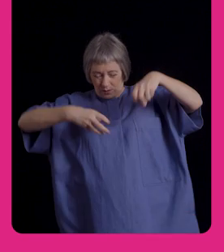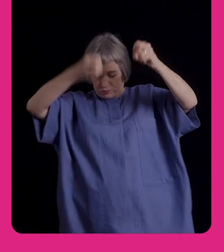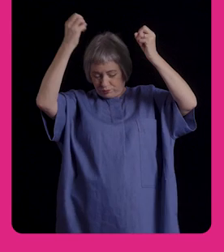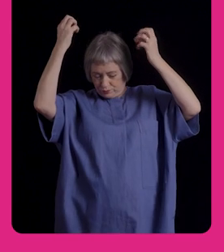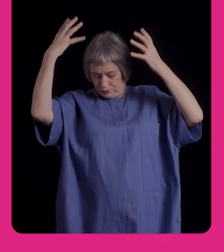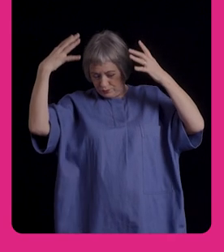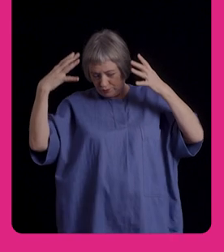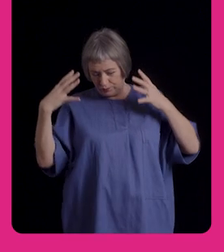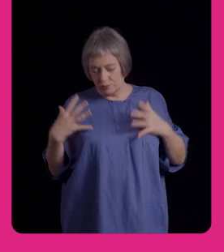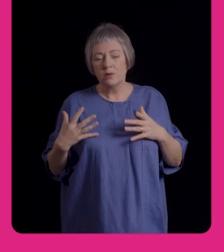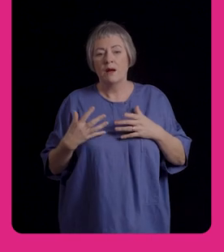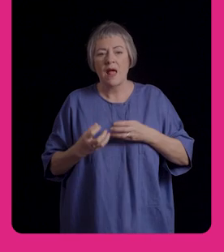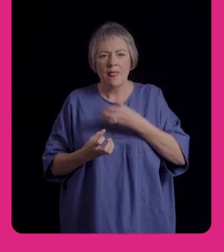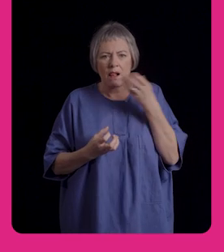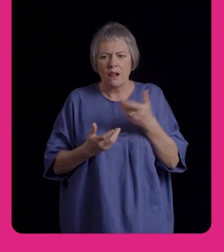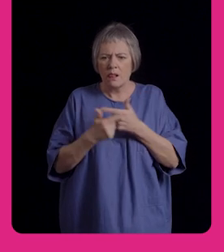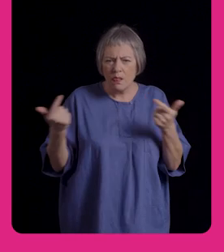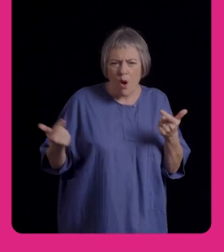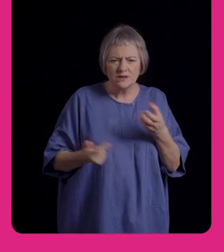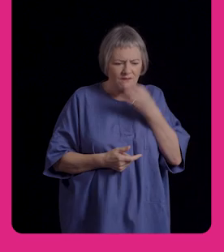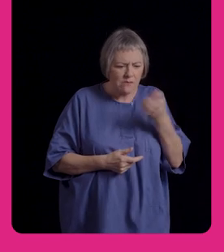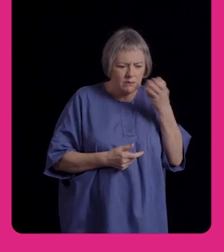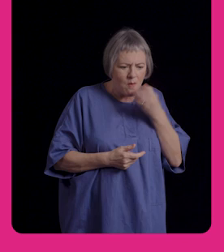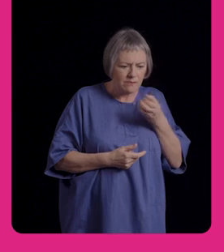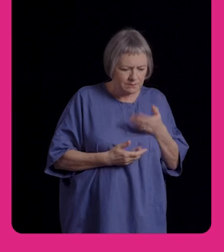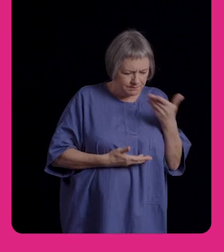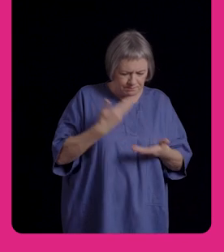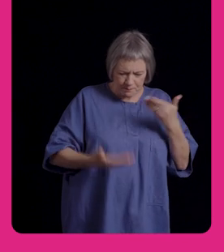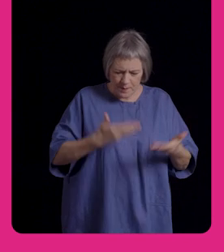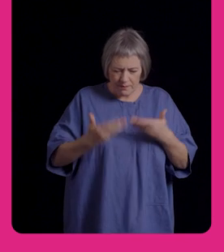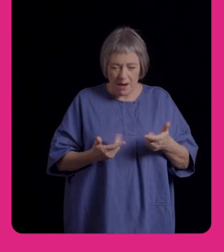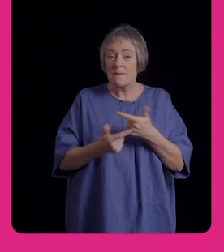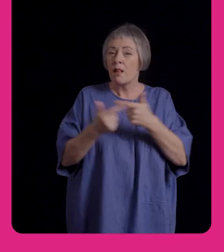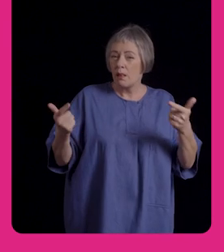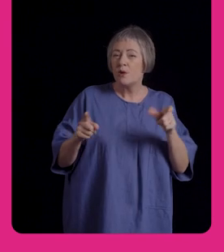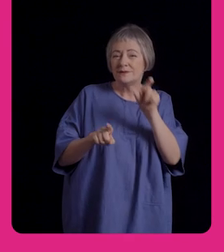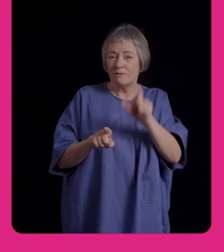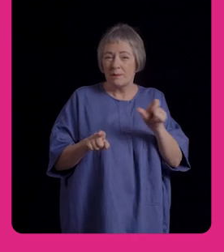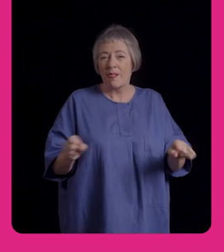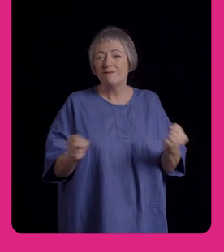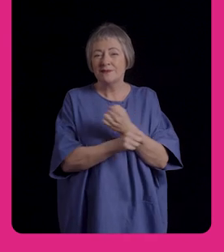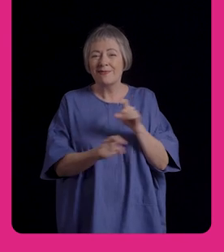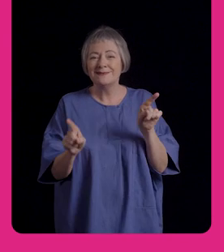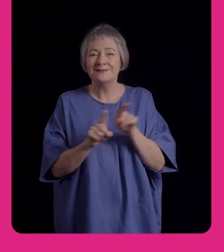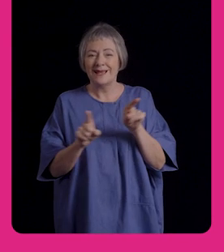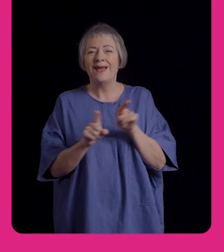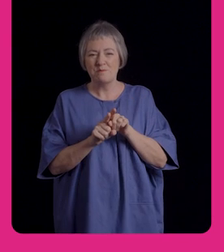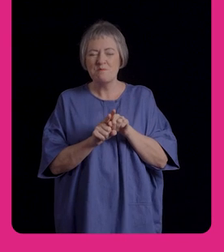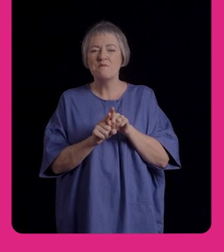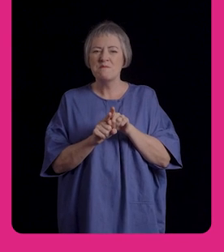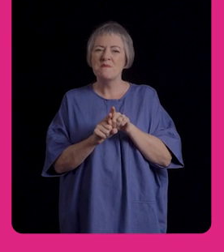top myself. There's quite a few apple cores in here because obviously other people have had the same idea of hiding in the apple barrel and helping themselves.